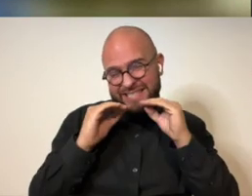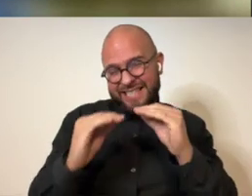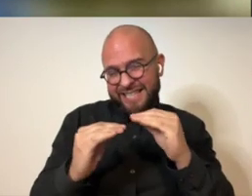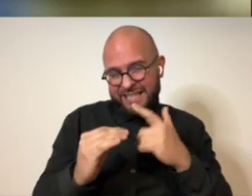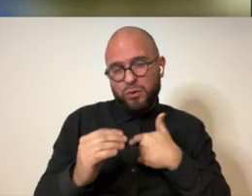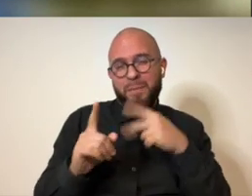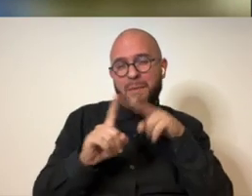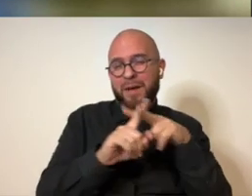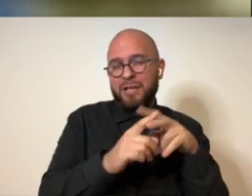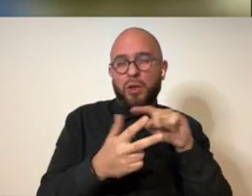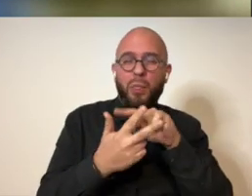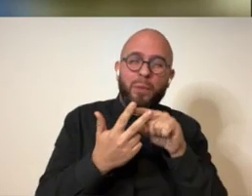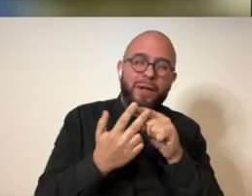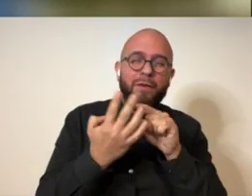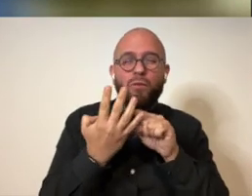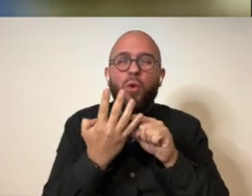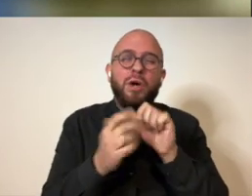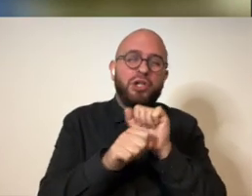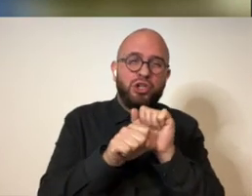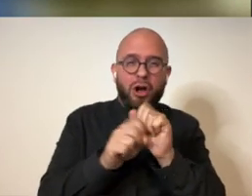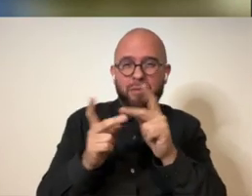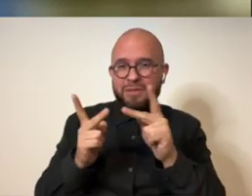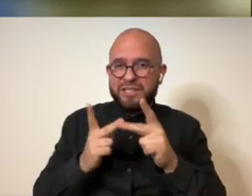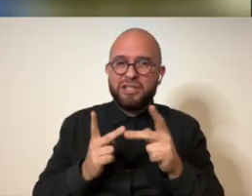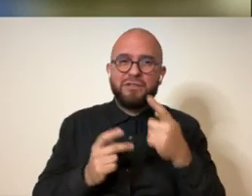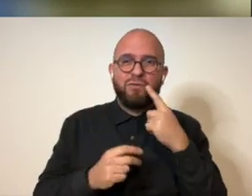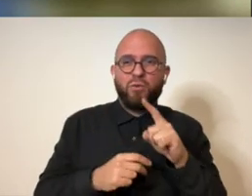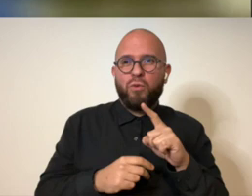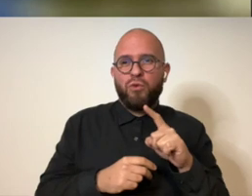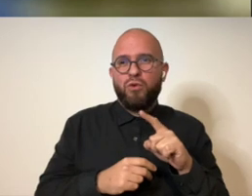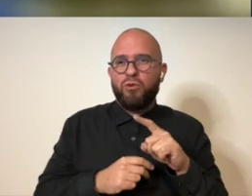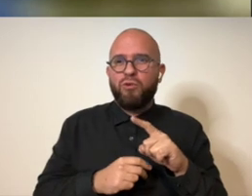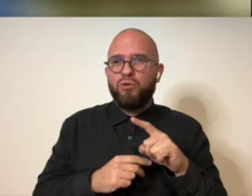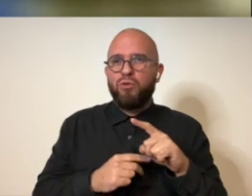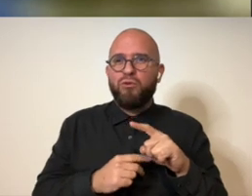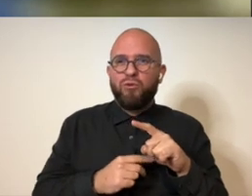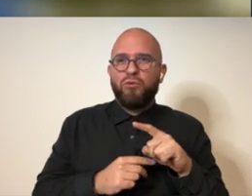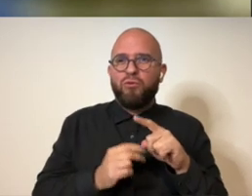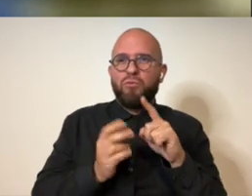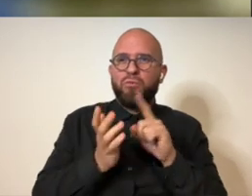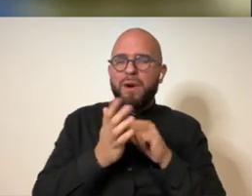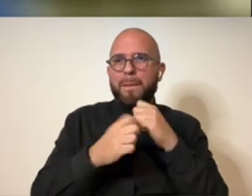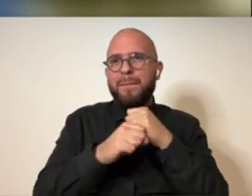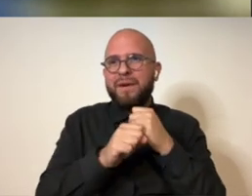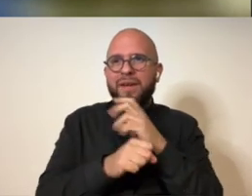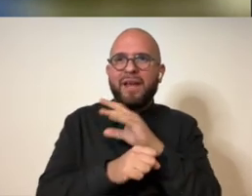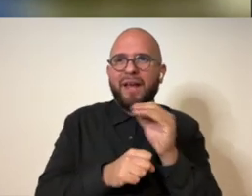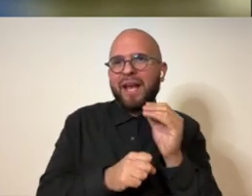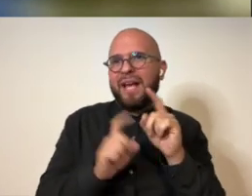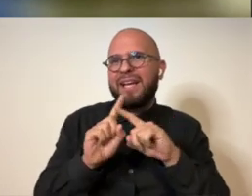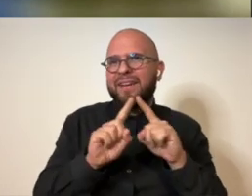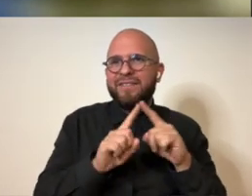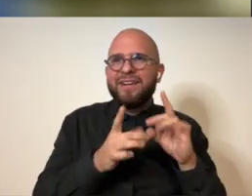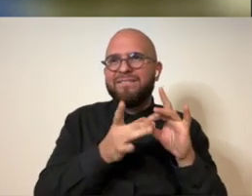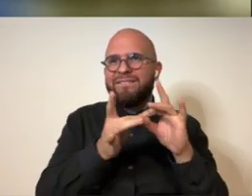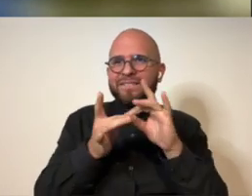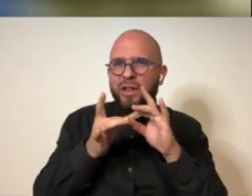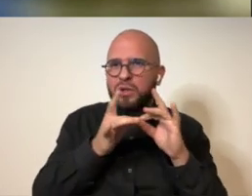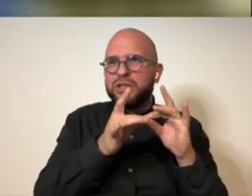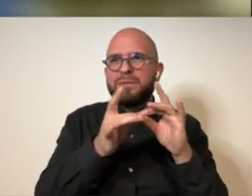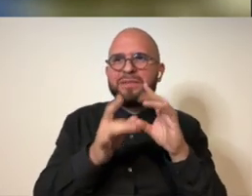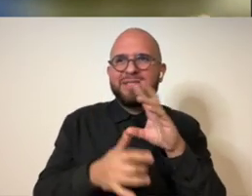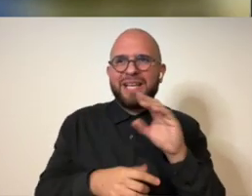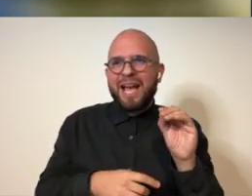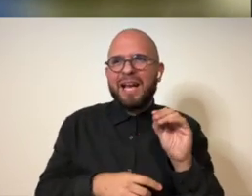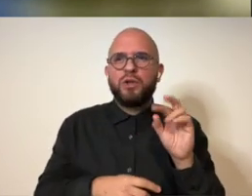plan. So I would ideally like to teach. So I'm applying to 3 or 4 job positions in printmaking. I'm